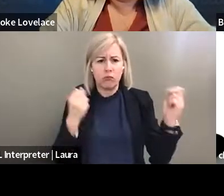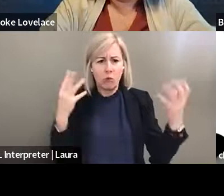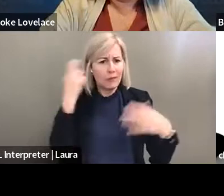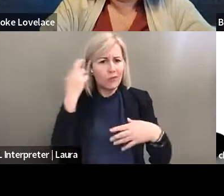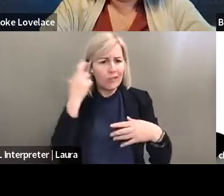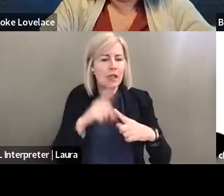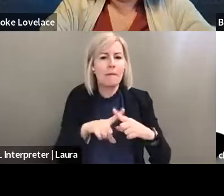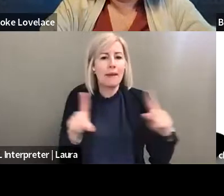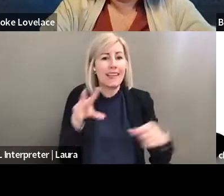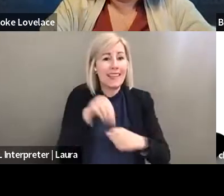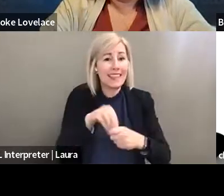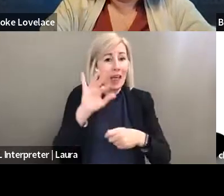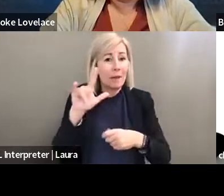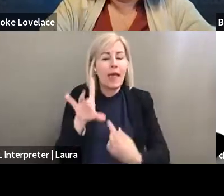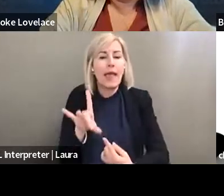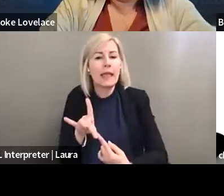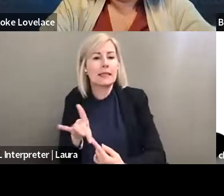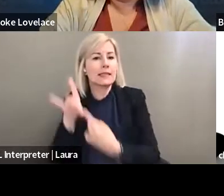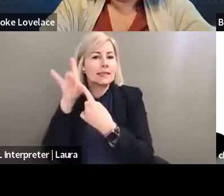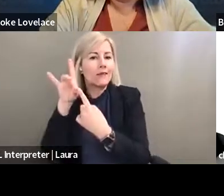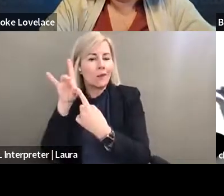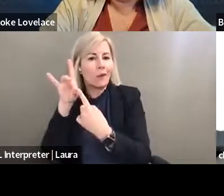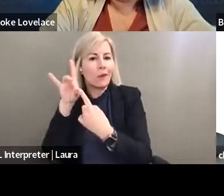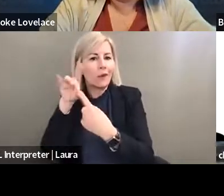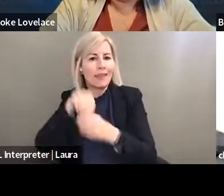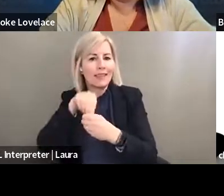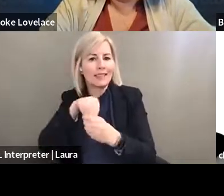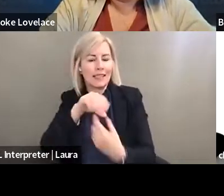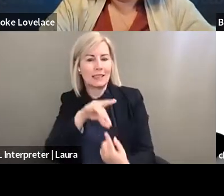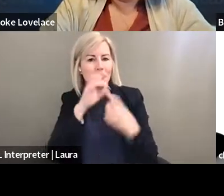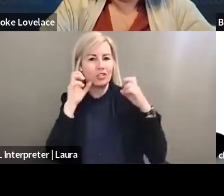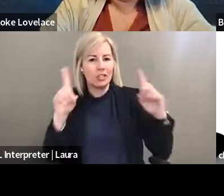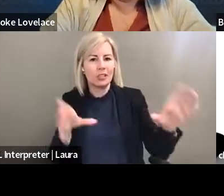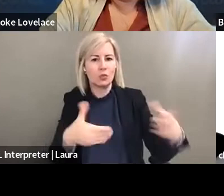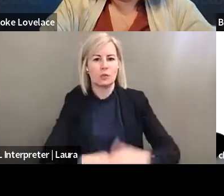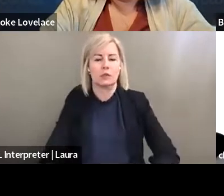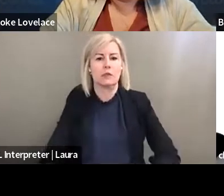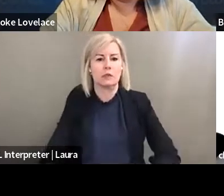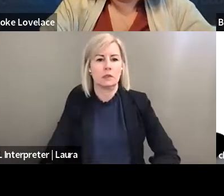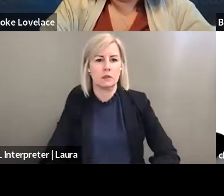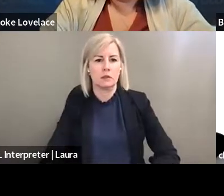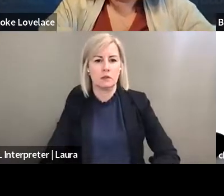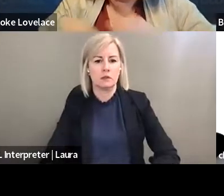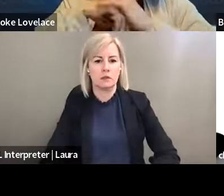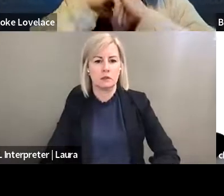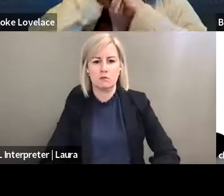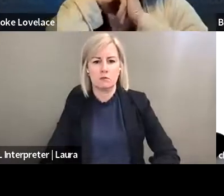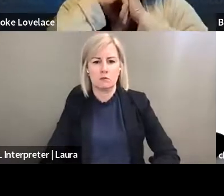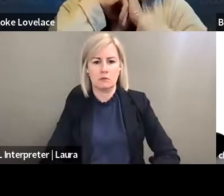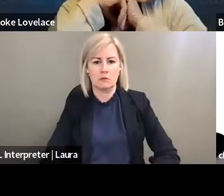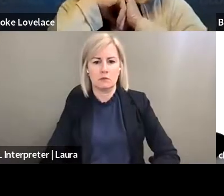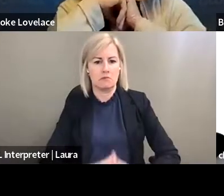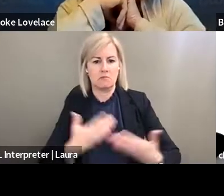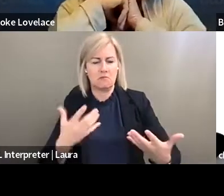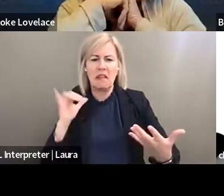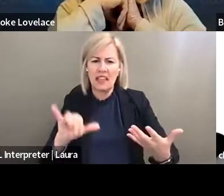But in that bill, it said, except for inside of special education rooms. What? That's where we